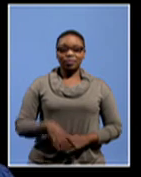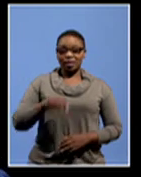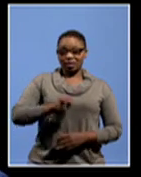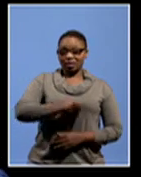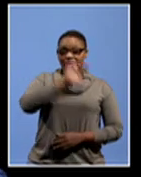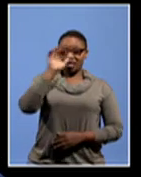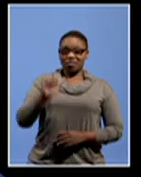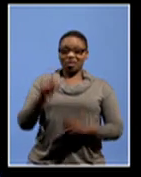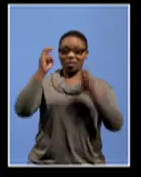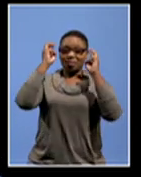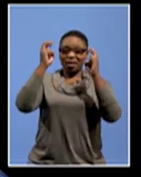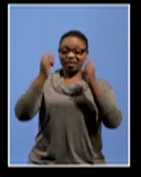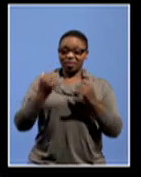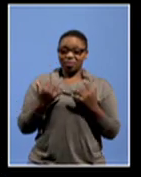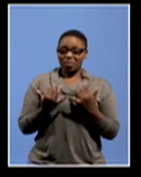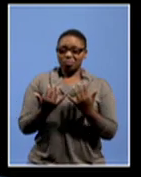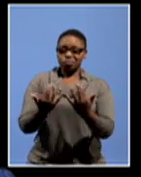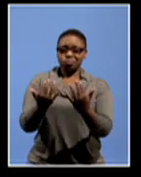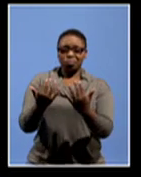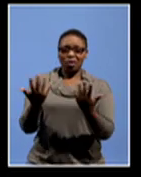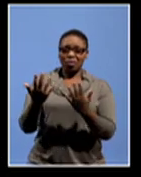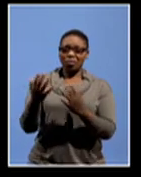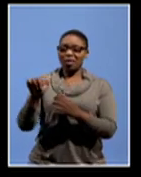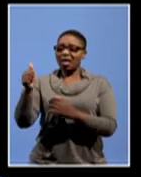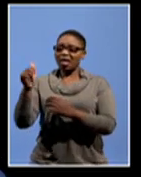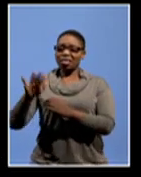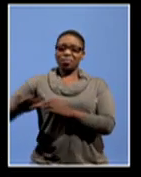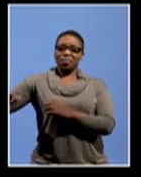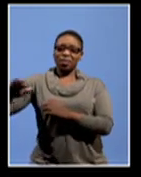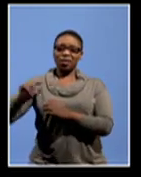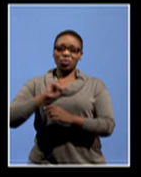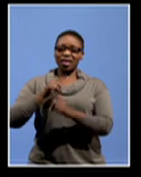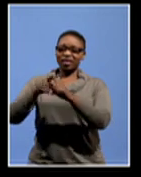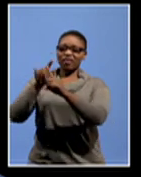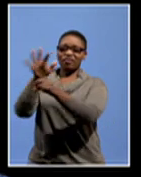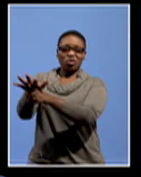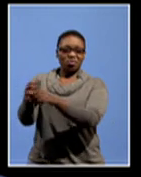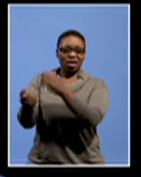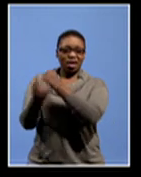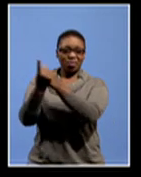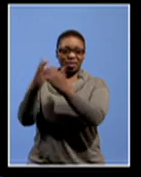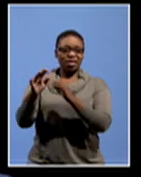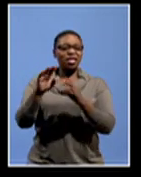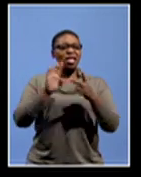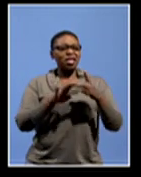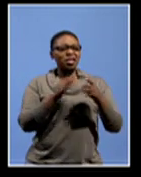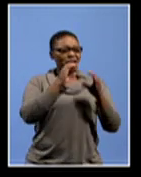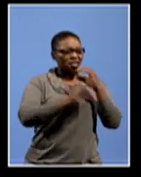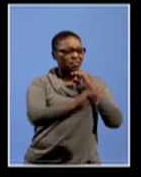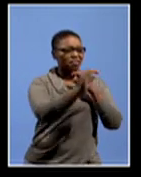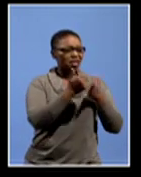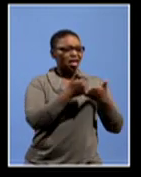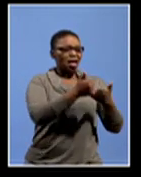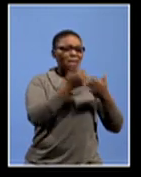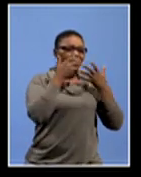South African buses torched on the other side of Bike Bridge in response to xenophobia. An elephant rescues a lion cub in